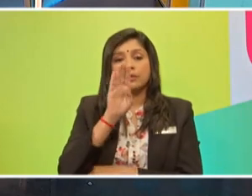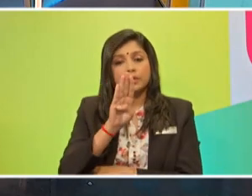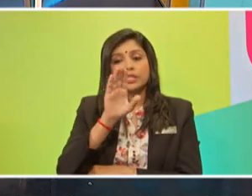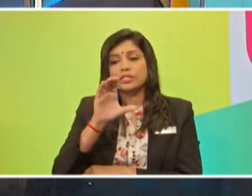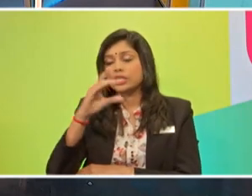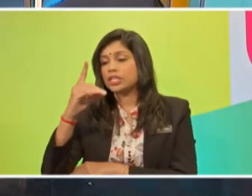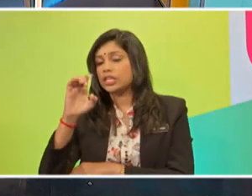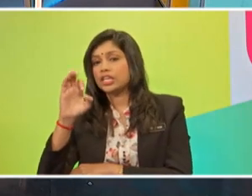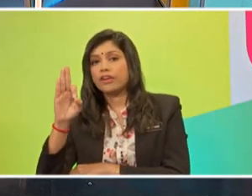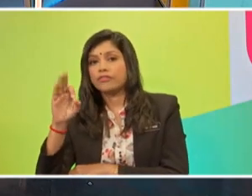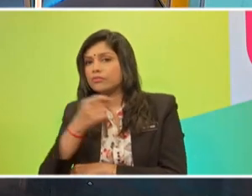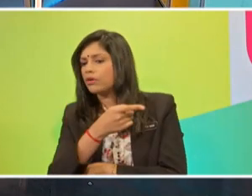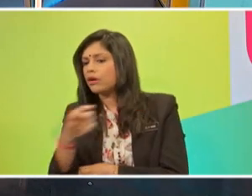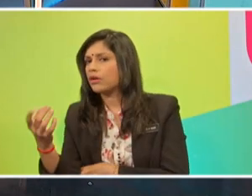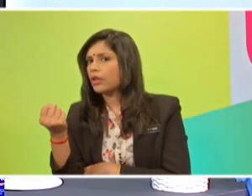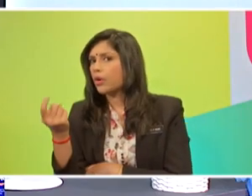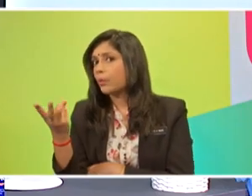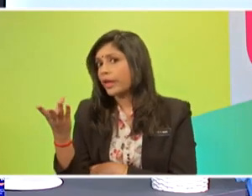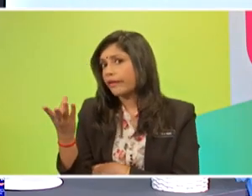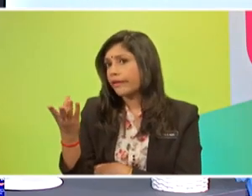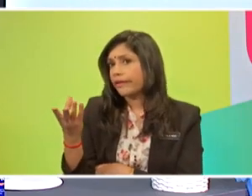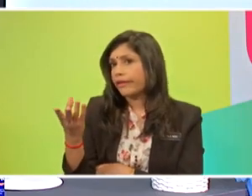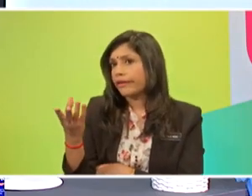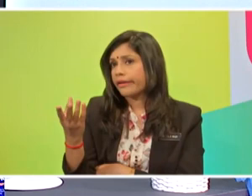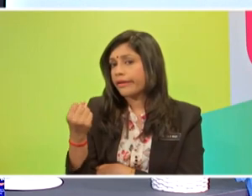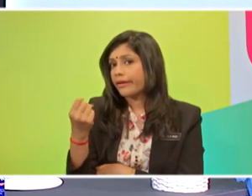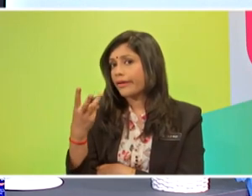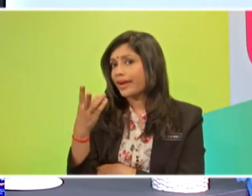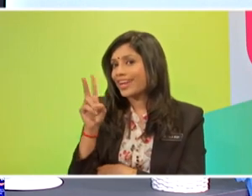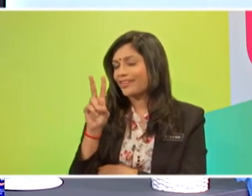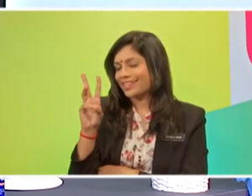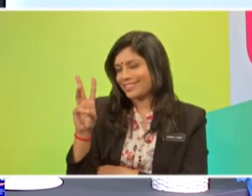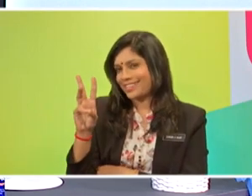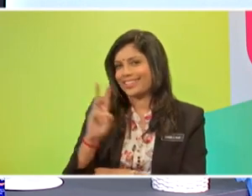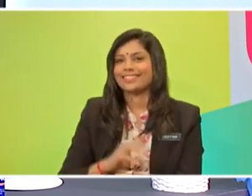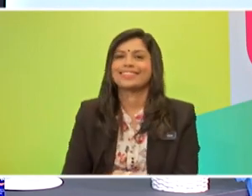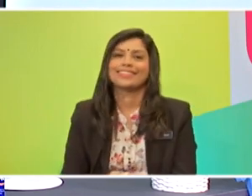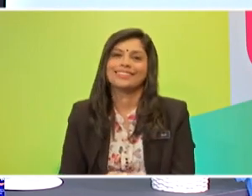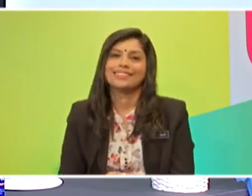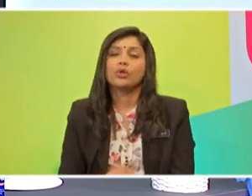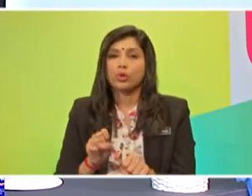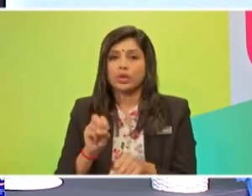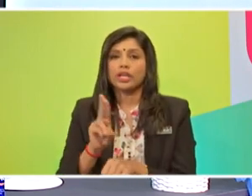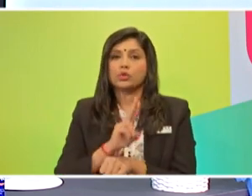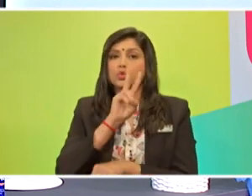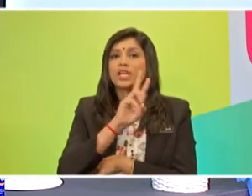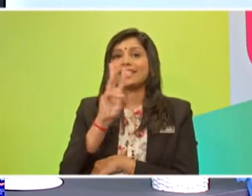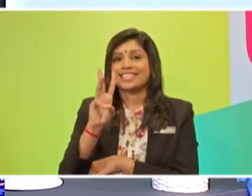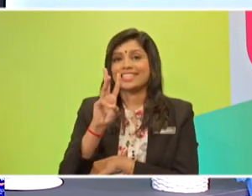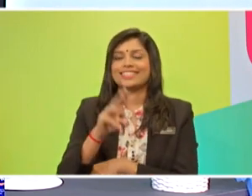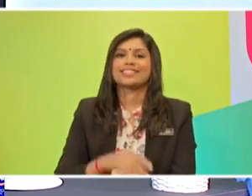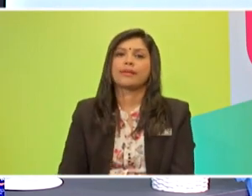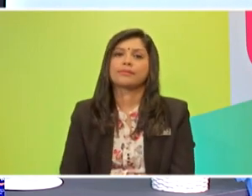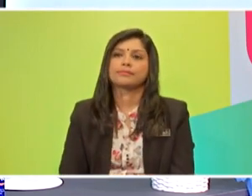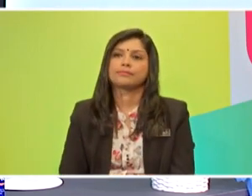Sean. How many letters we have in our alphabet? 26. Yes, then we can make 26 cards. We